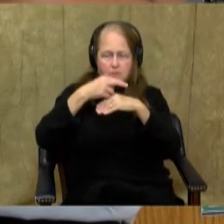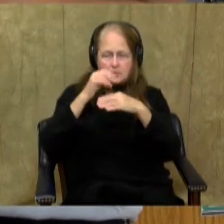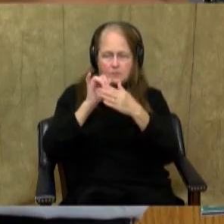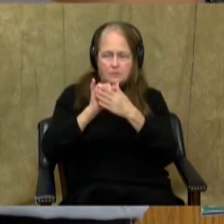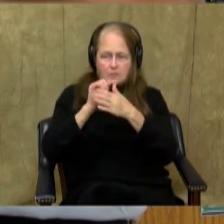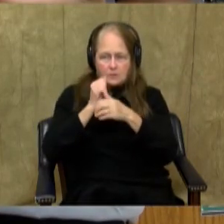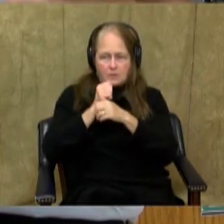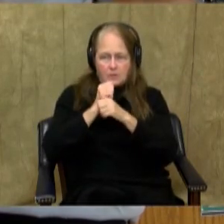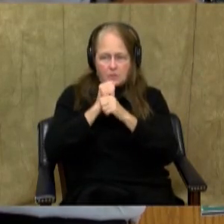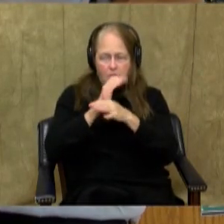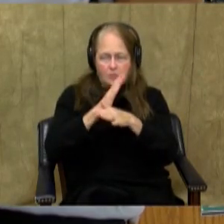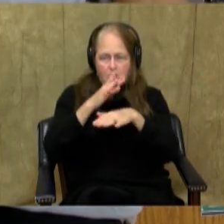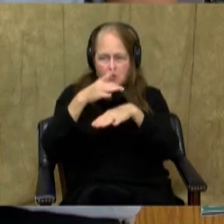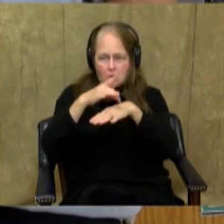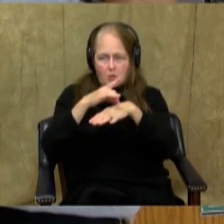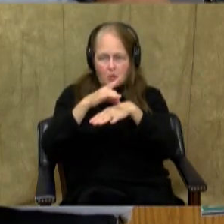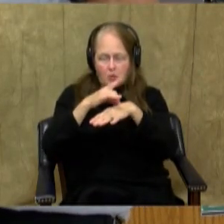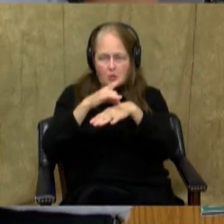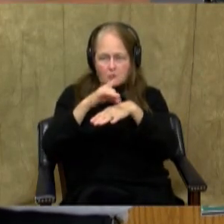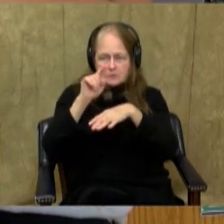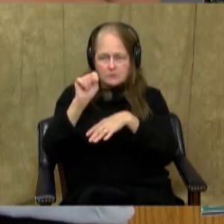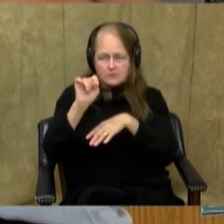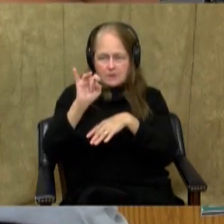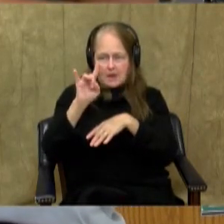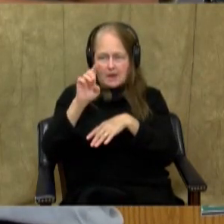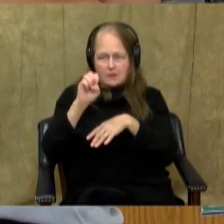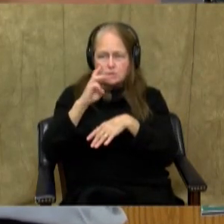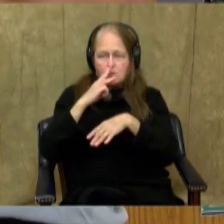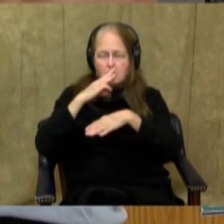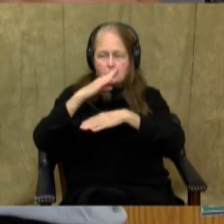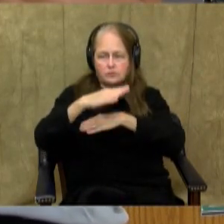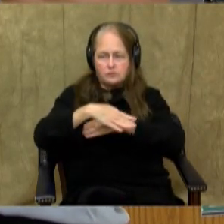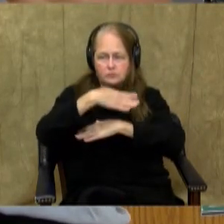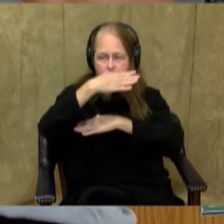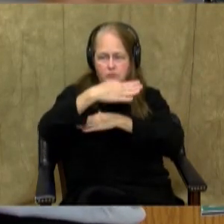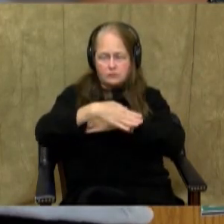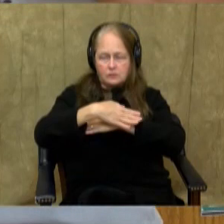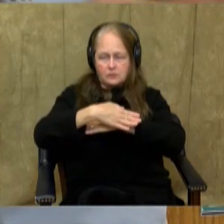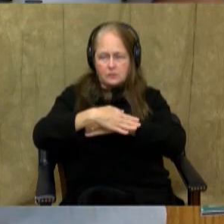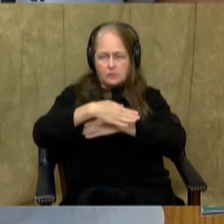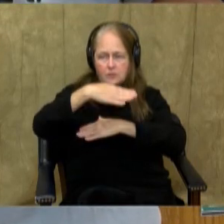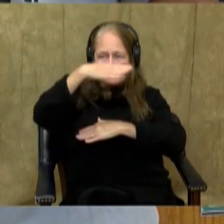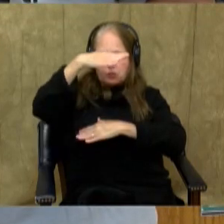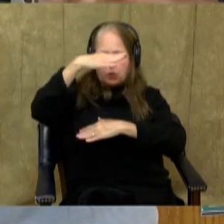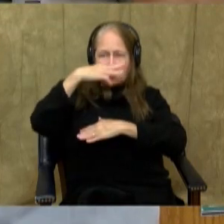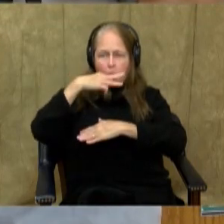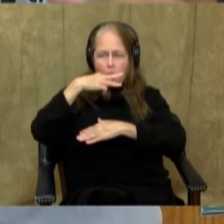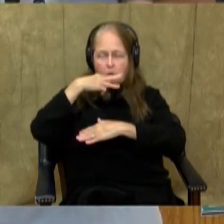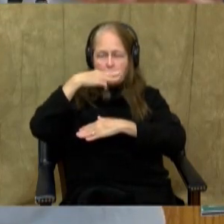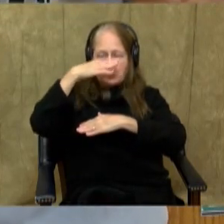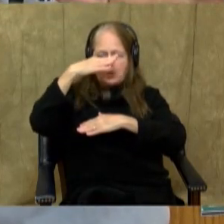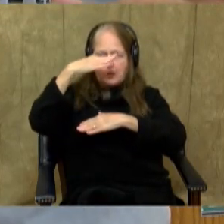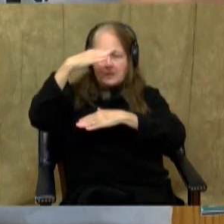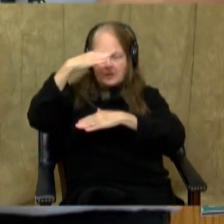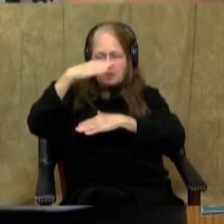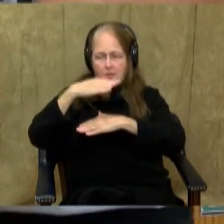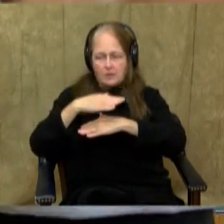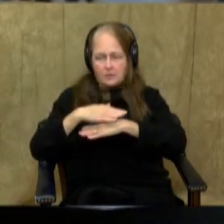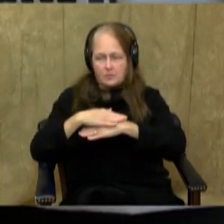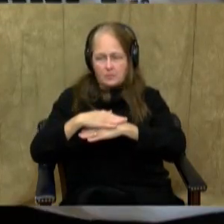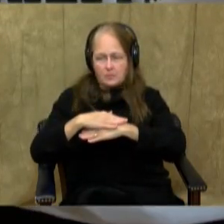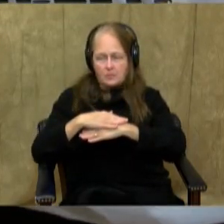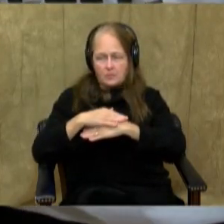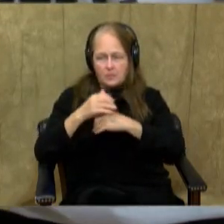what causes Earth's tides. Now let's clarify something real quick when we talk about tides,